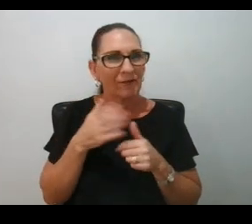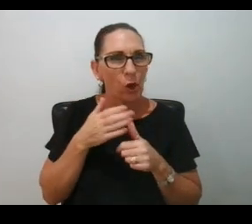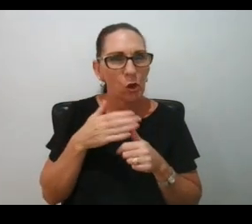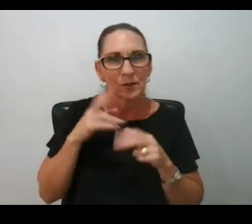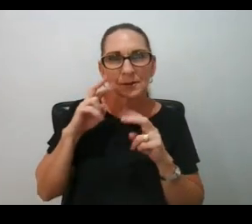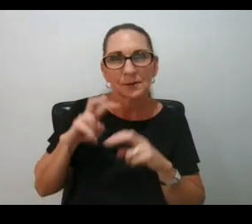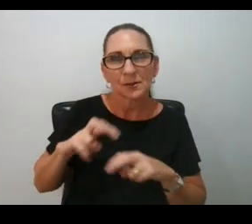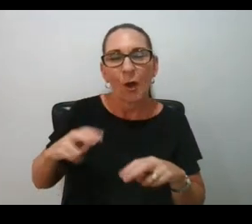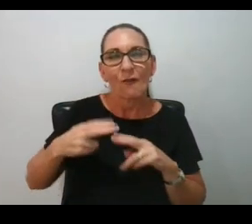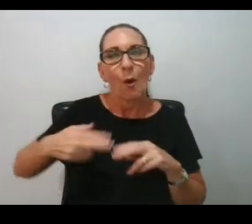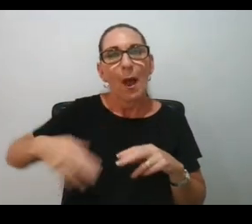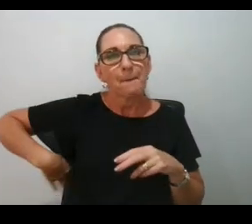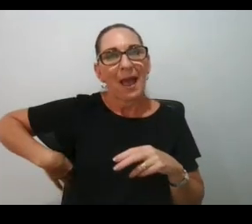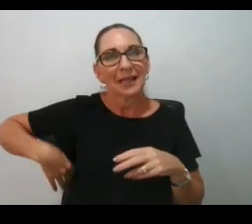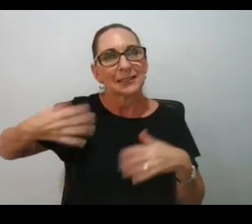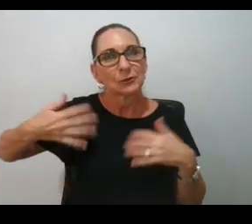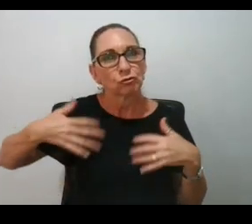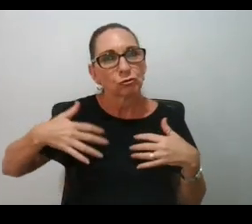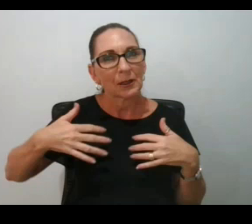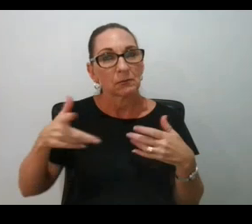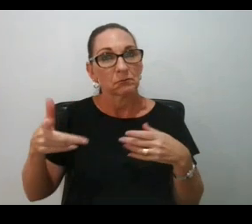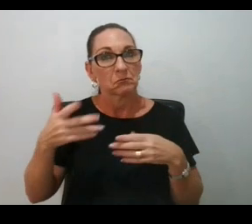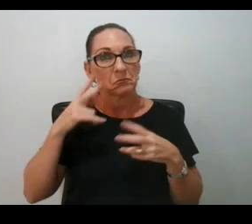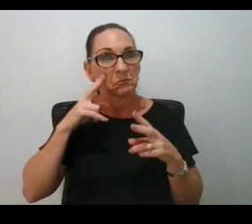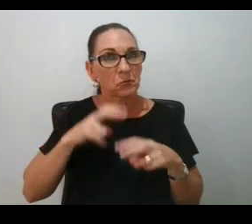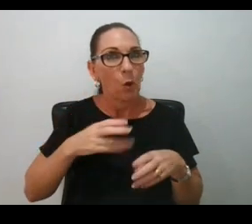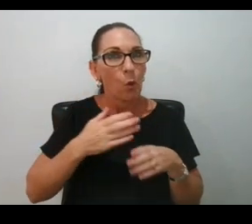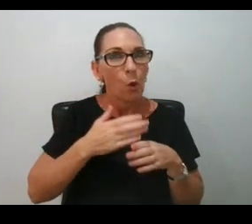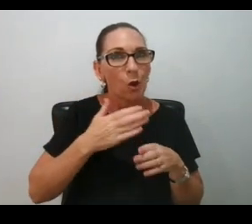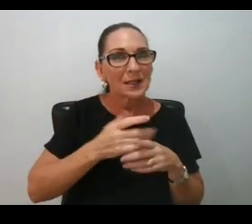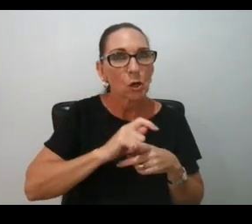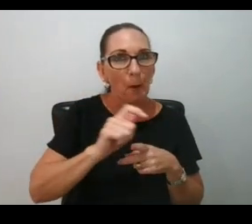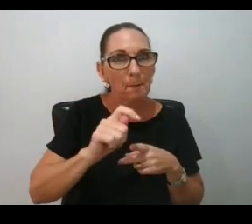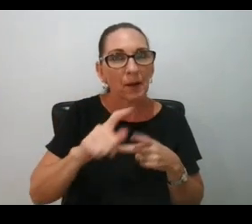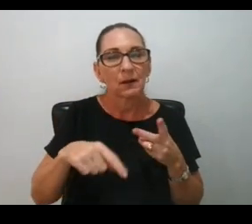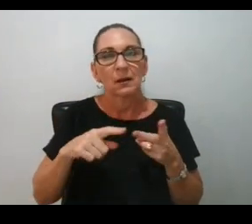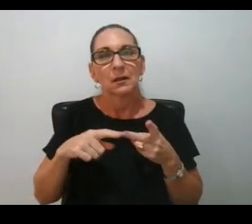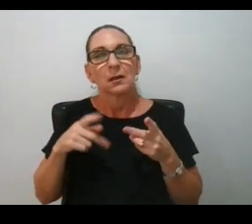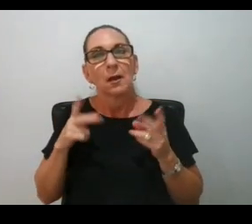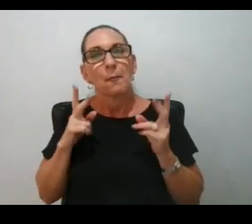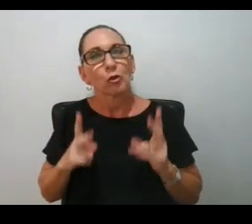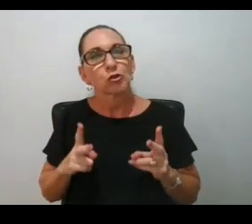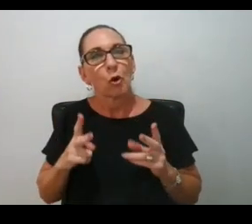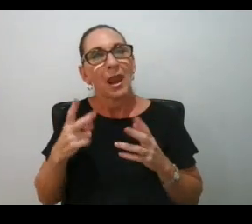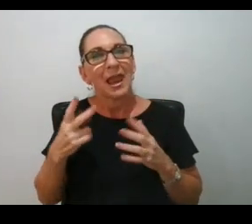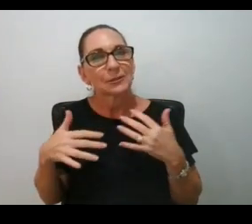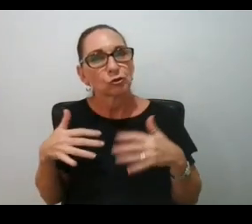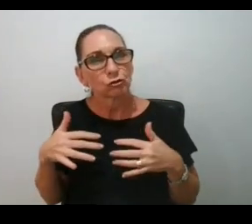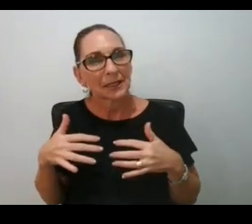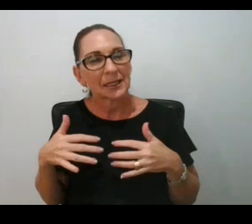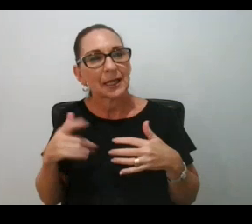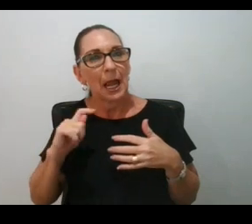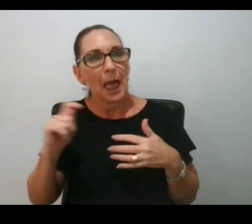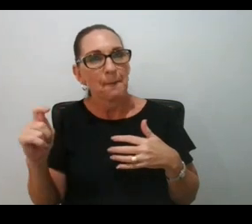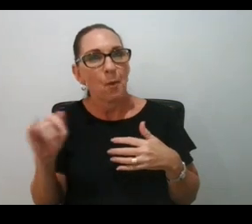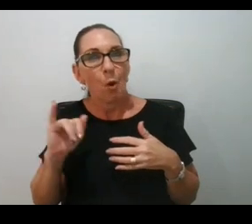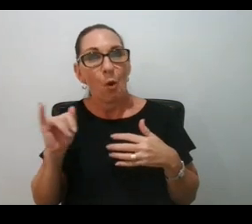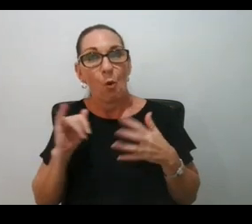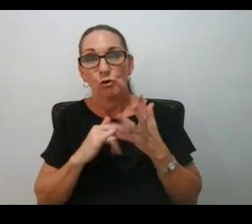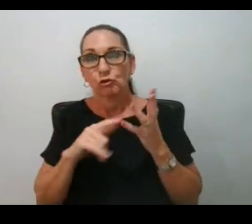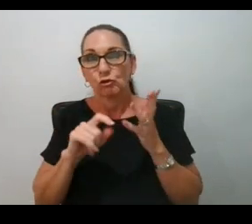back injury. You'd look at workers' comp, you'd look at personal injury, you'd look at, is there something we can access under super,